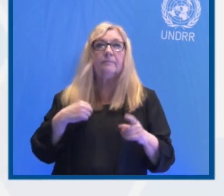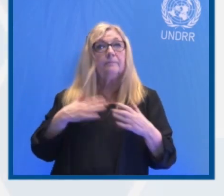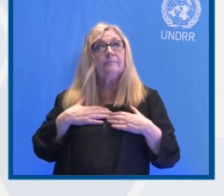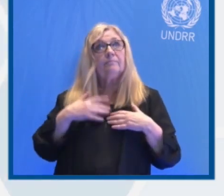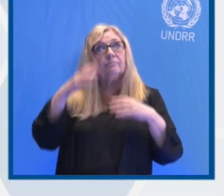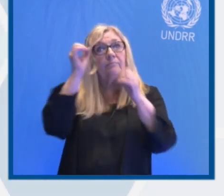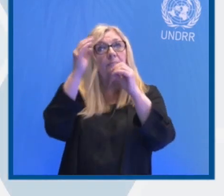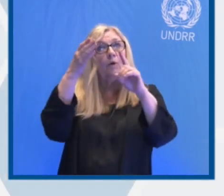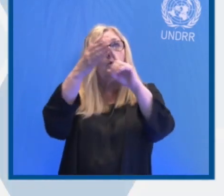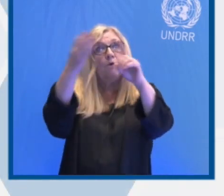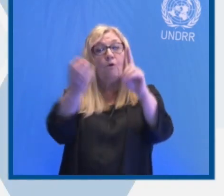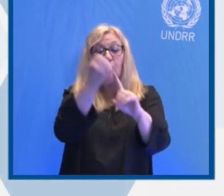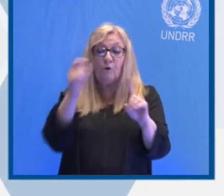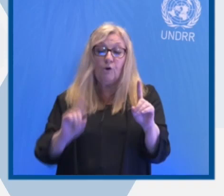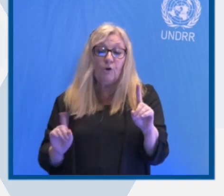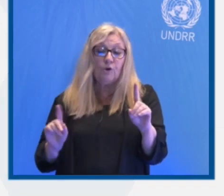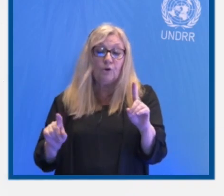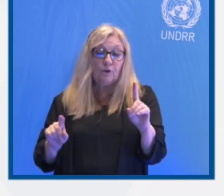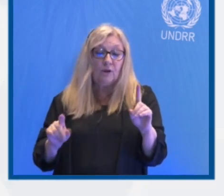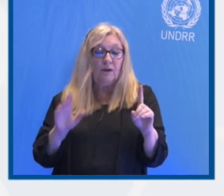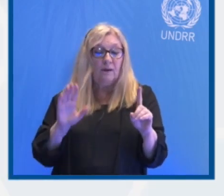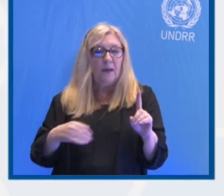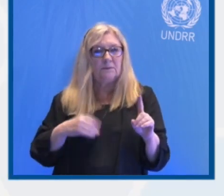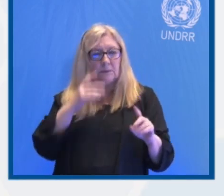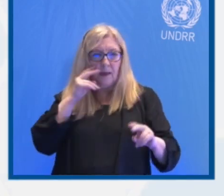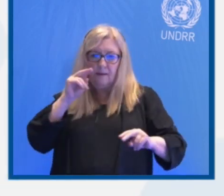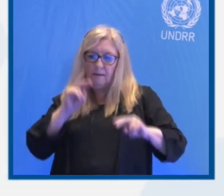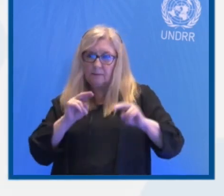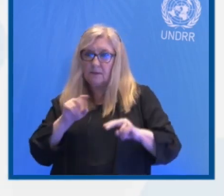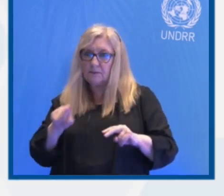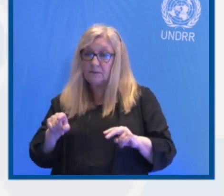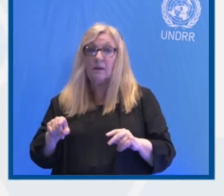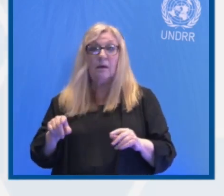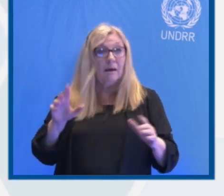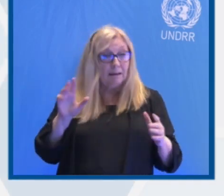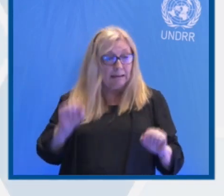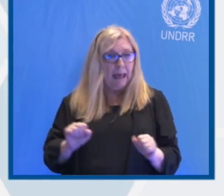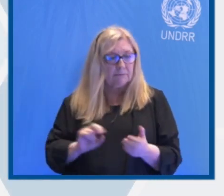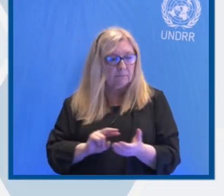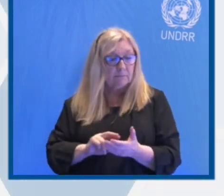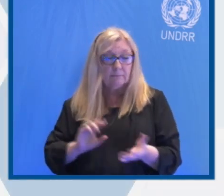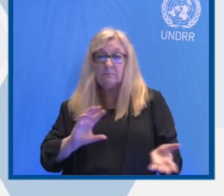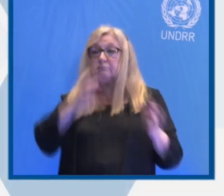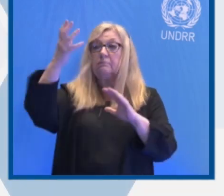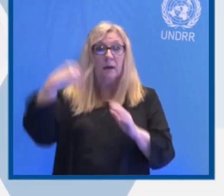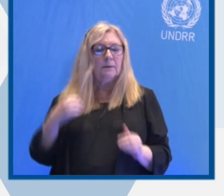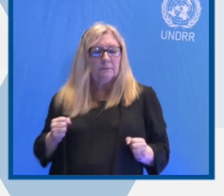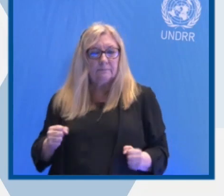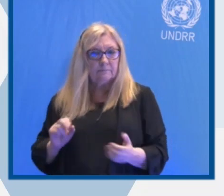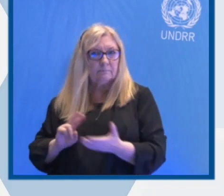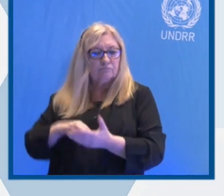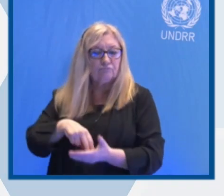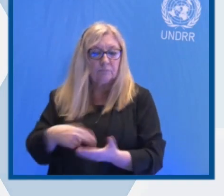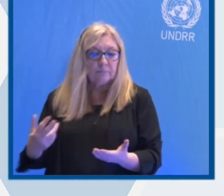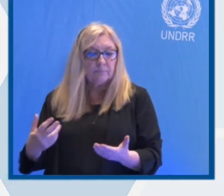the consideration the key indicators across the 6 capacity assessment criteria.